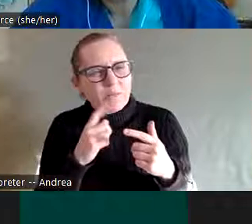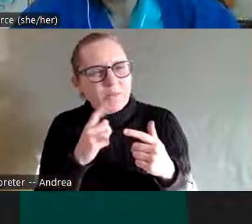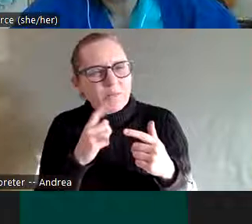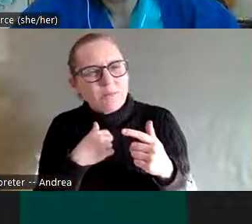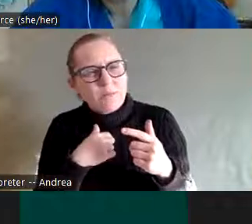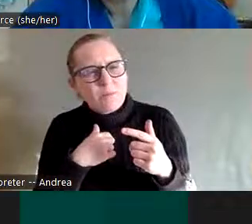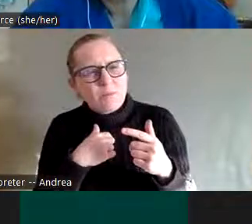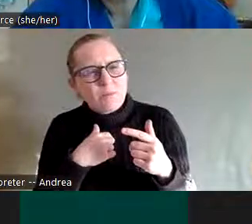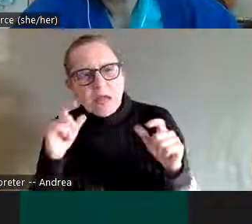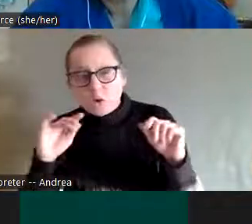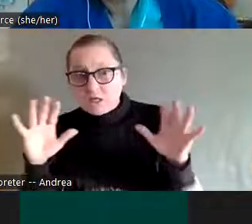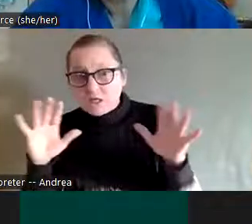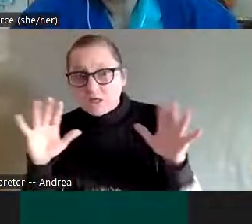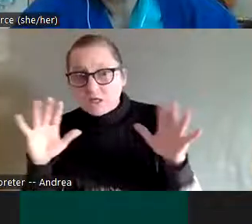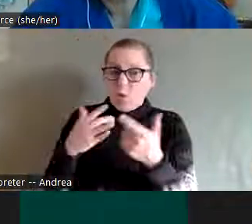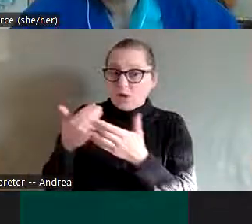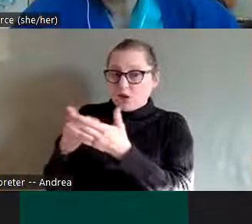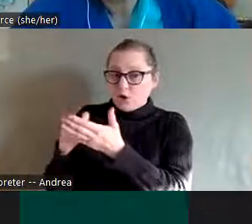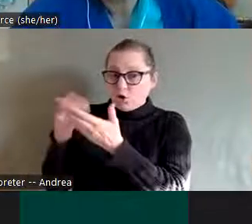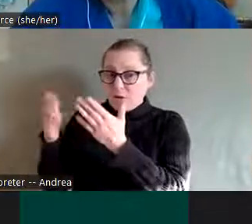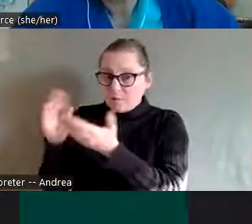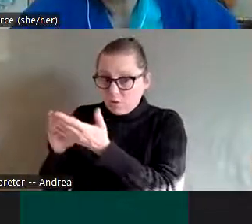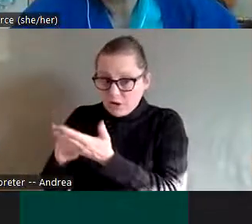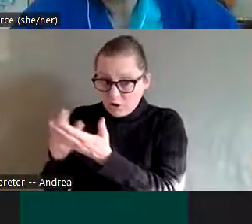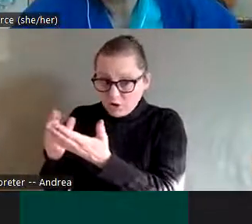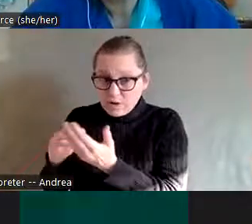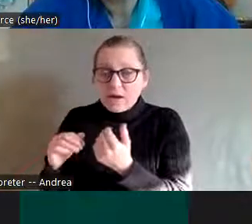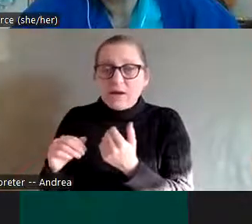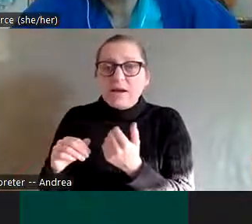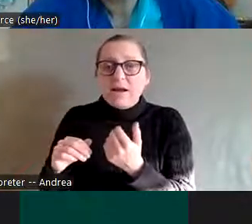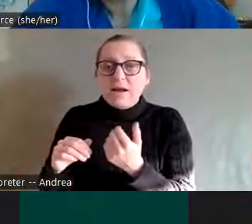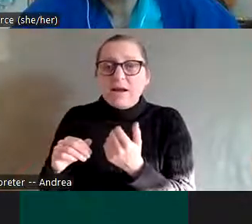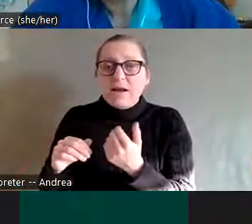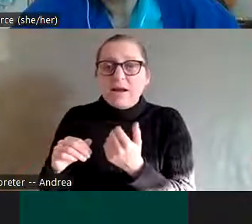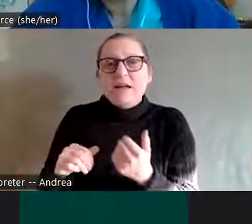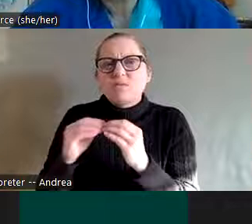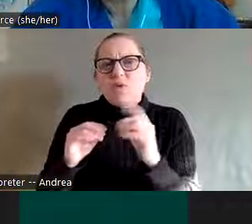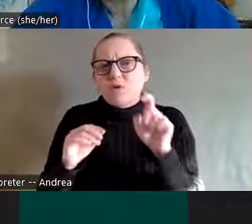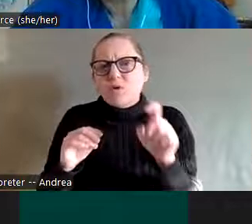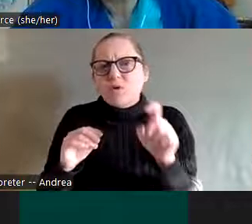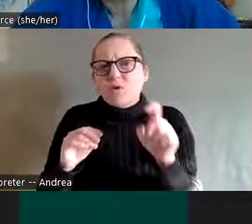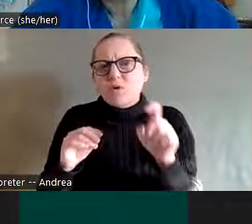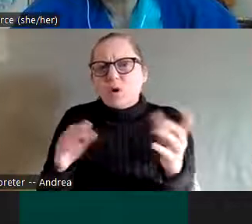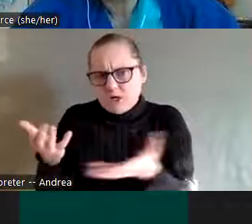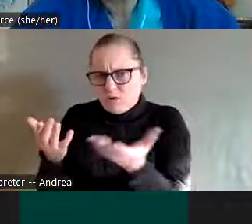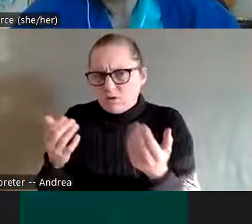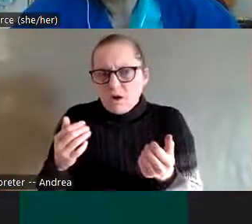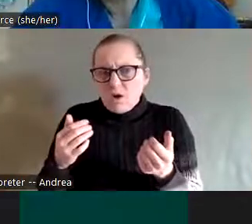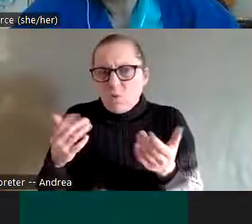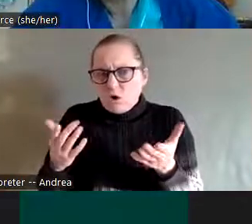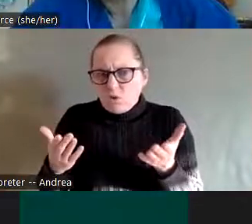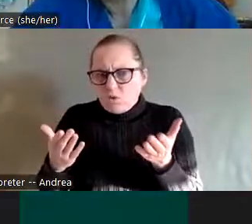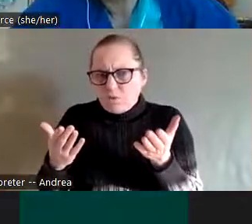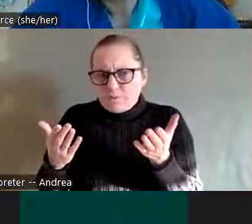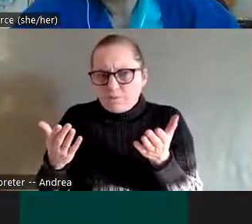would be subject to public record. And, you know, that's kind of more the question right here that was presented by